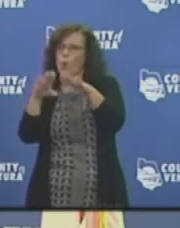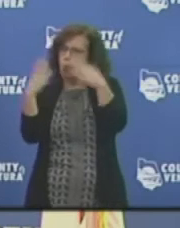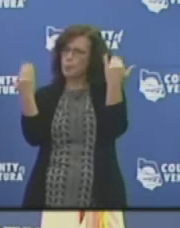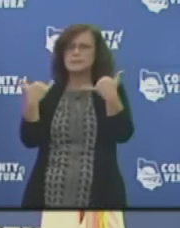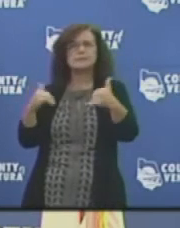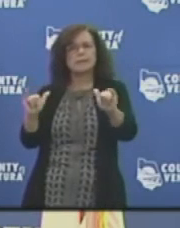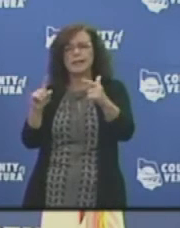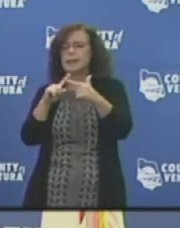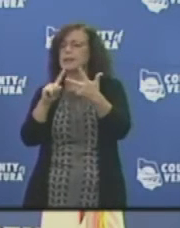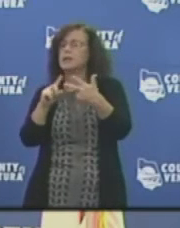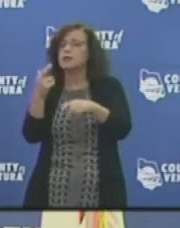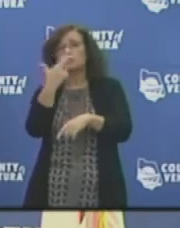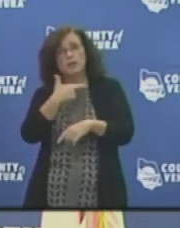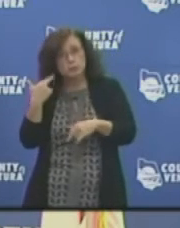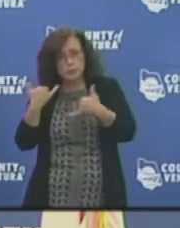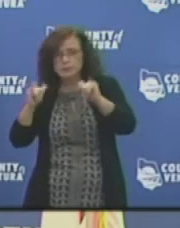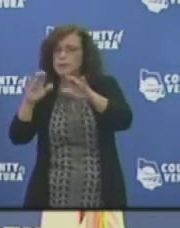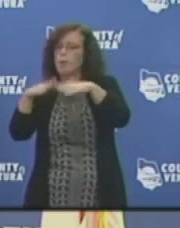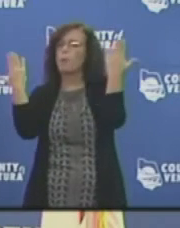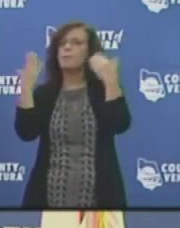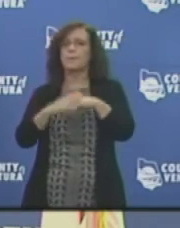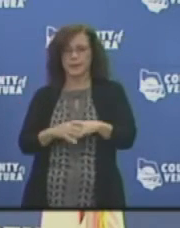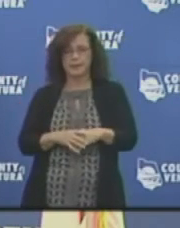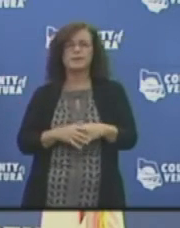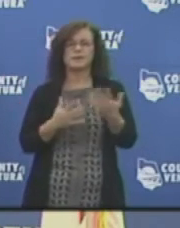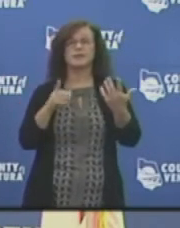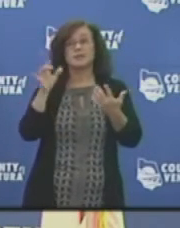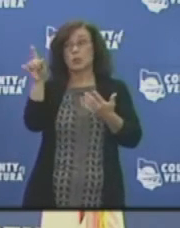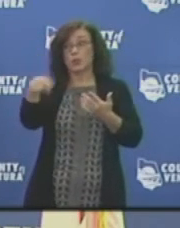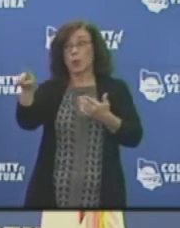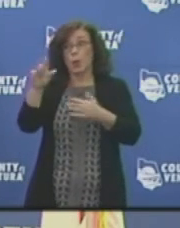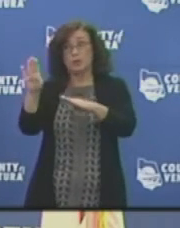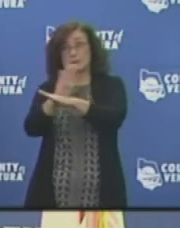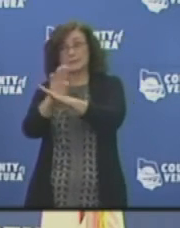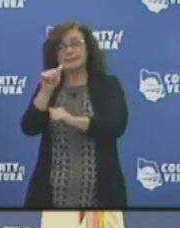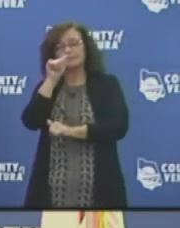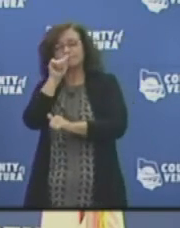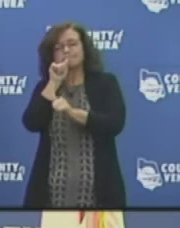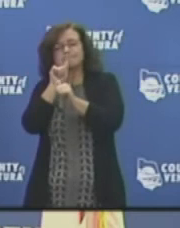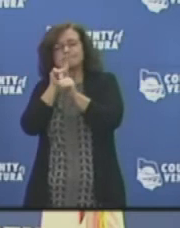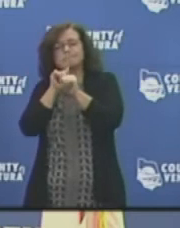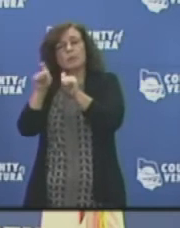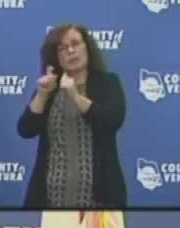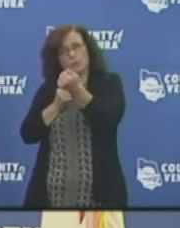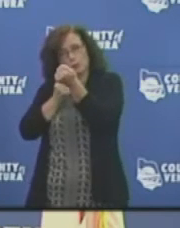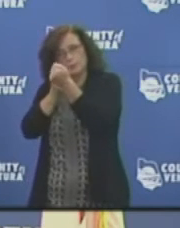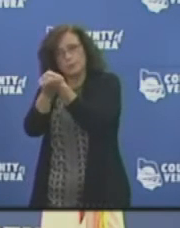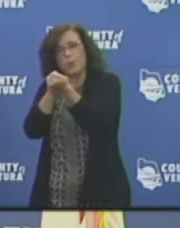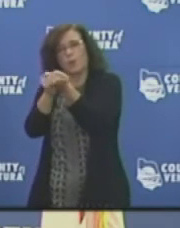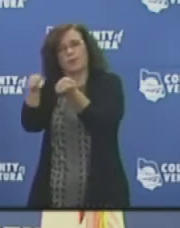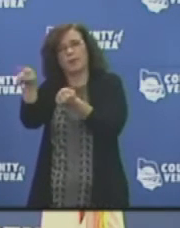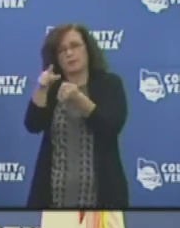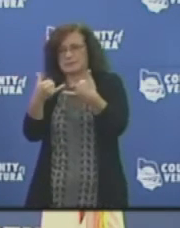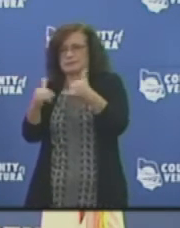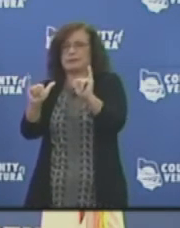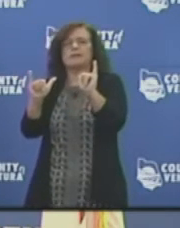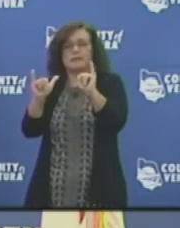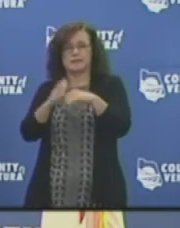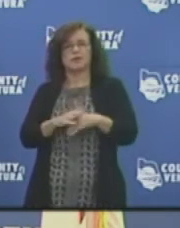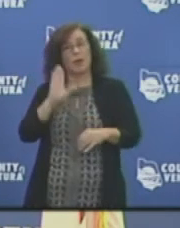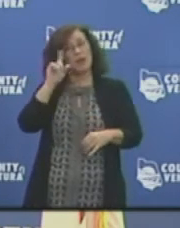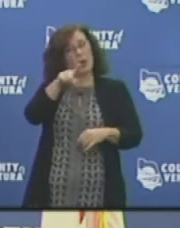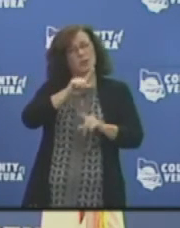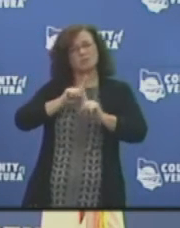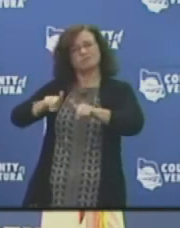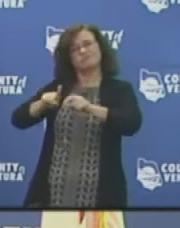So our businesses have been there for us during challenging times, and we need to be there for them during this time, and I know that you are. And so I know